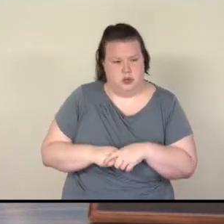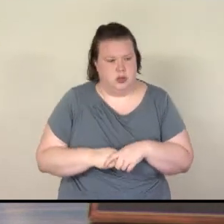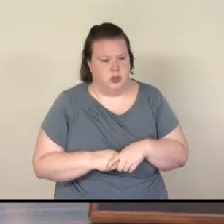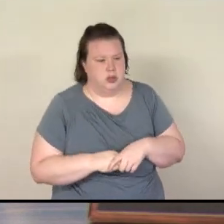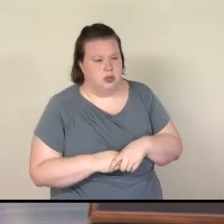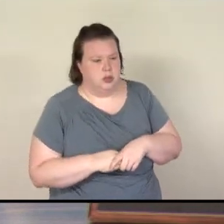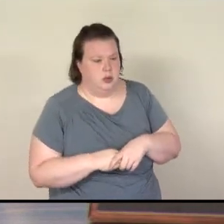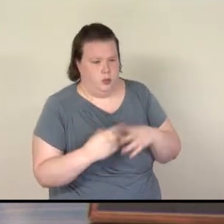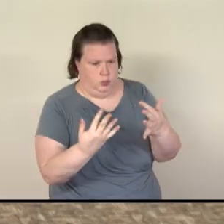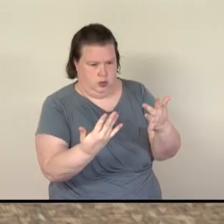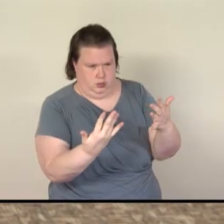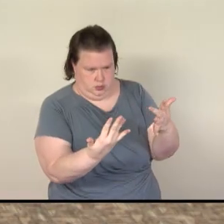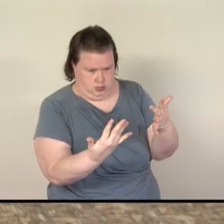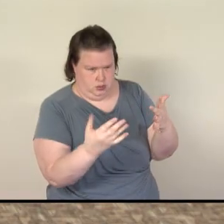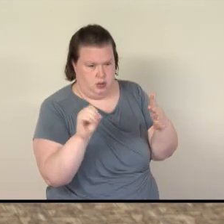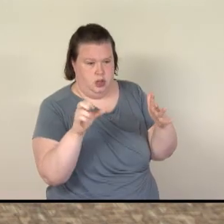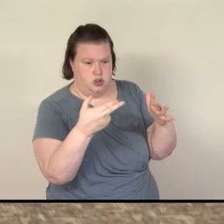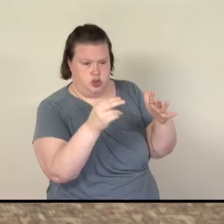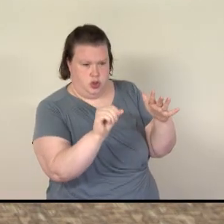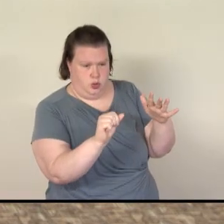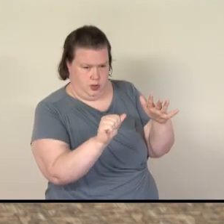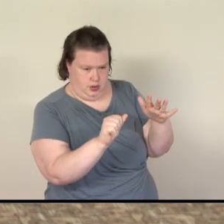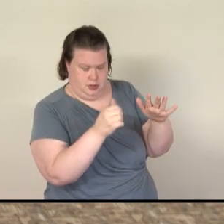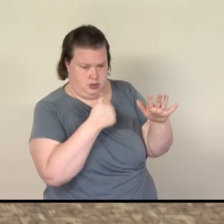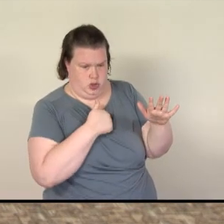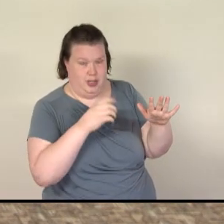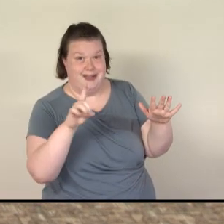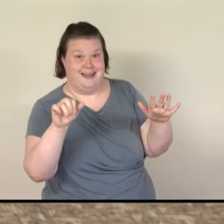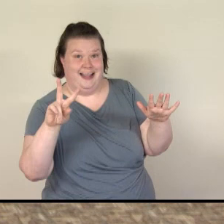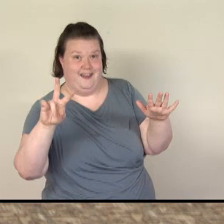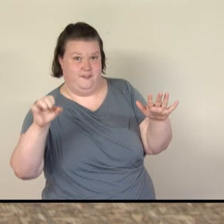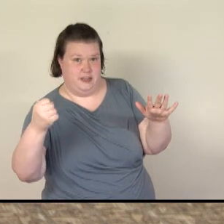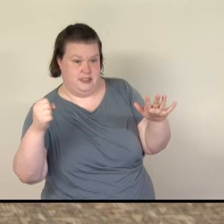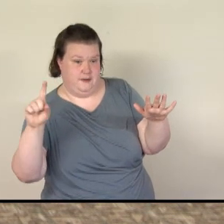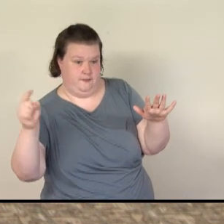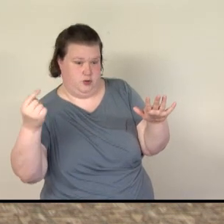Any more questions? Hold on one second, Mr. Ochoa, so sorry. Mr. Davis.